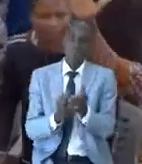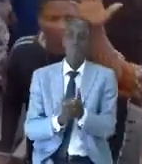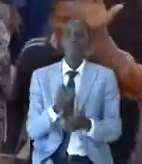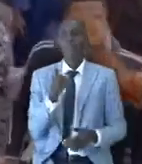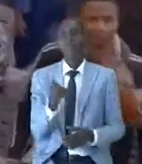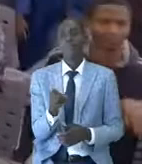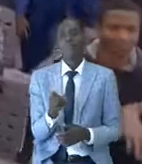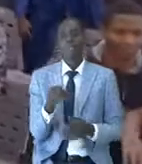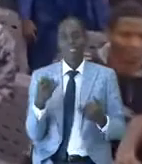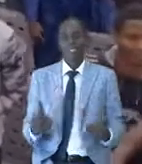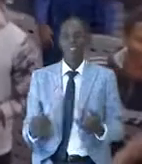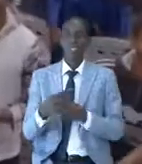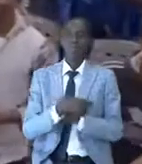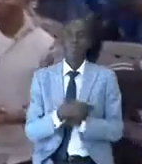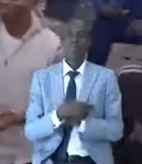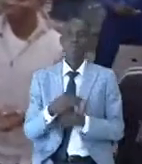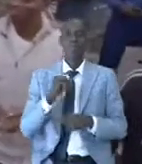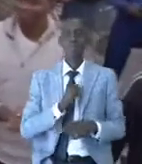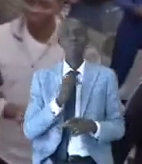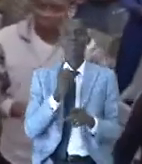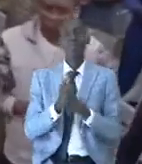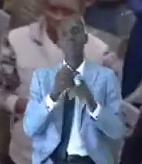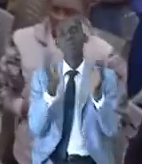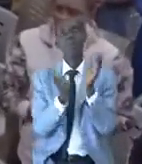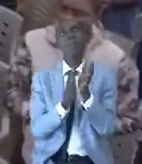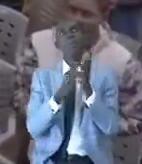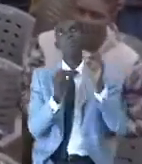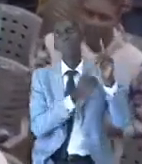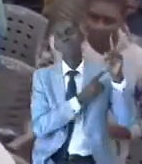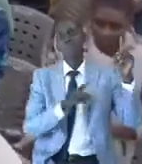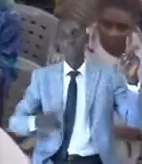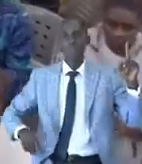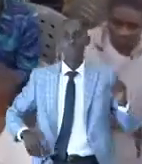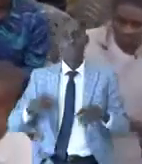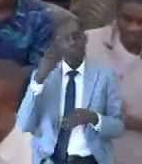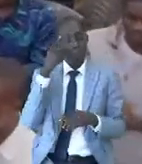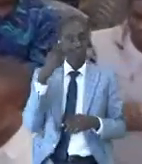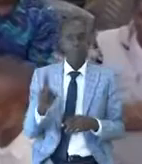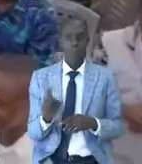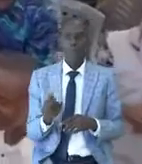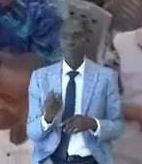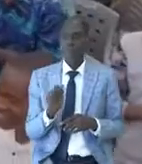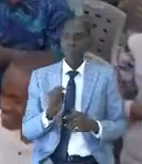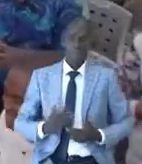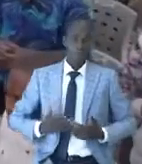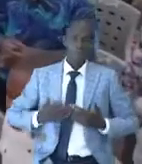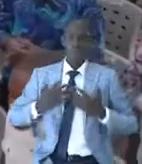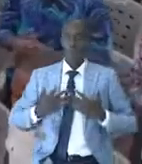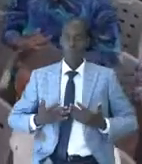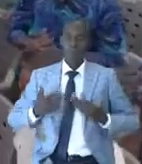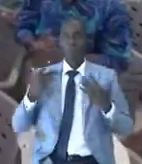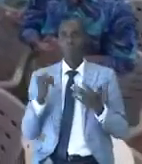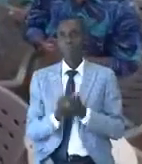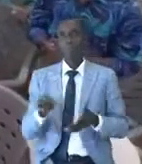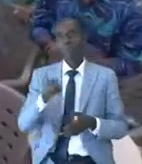Today, I just praise the Lord for such youth as we have